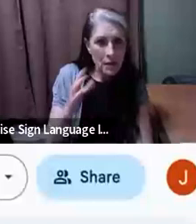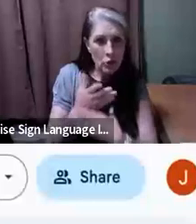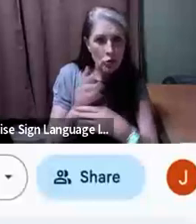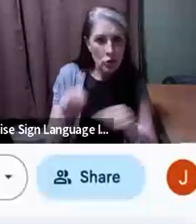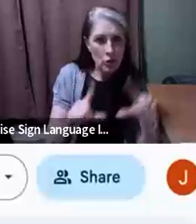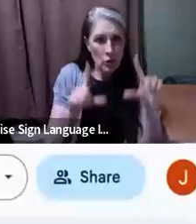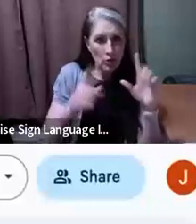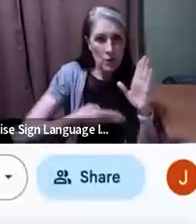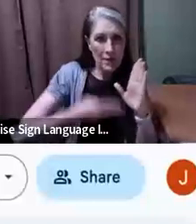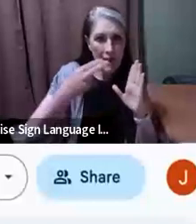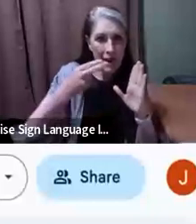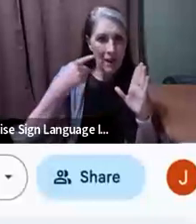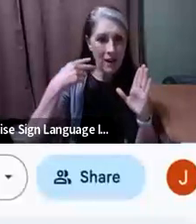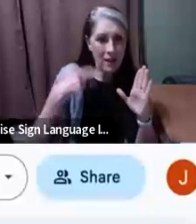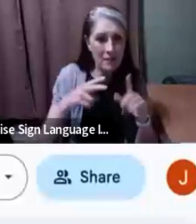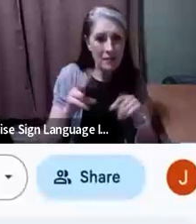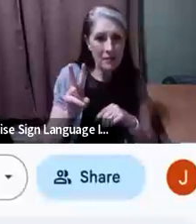go.